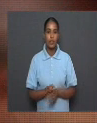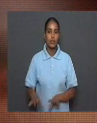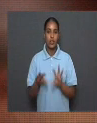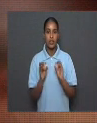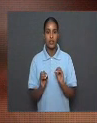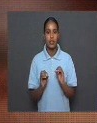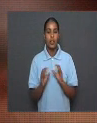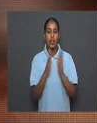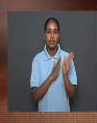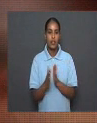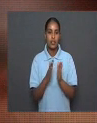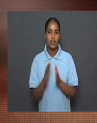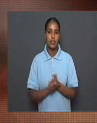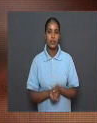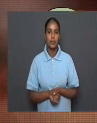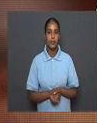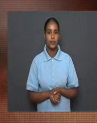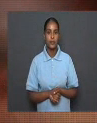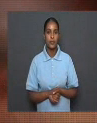Students, let's get ready.